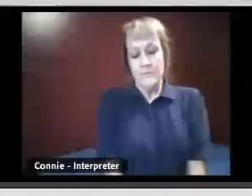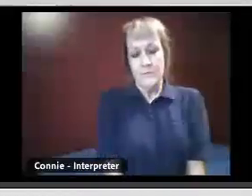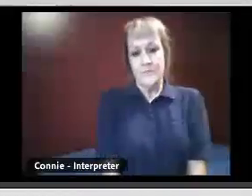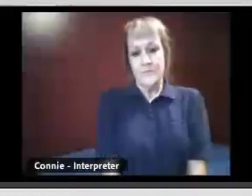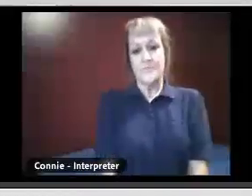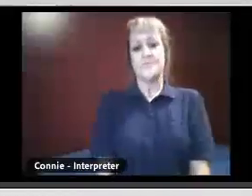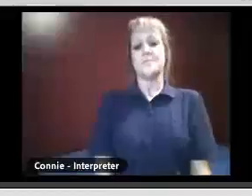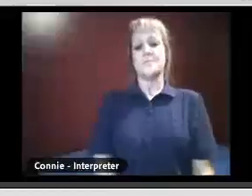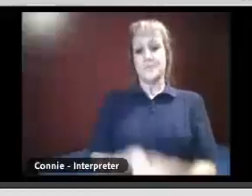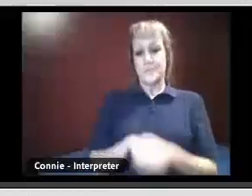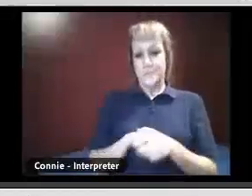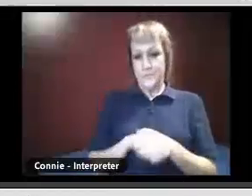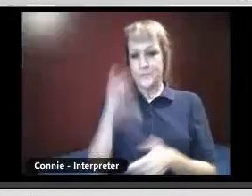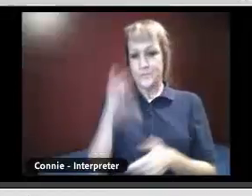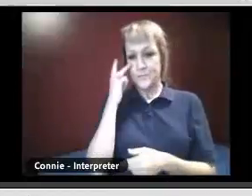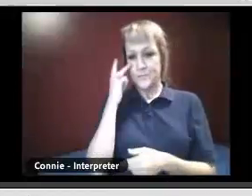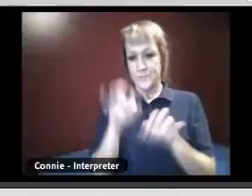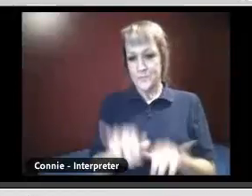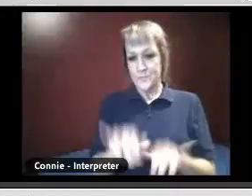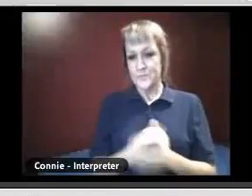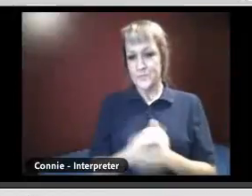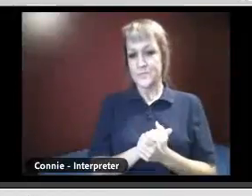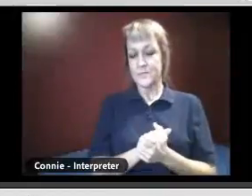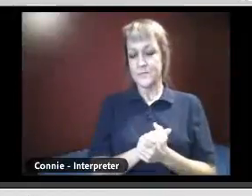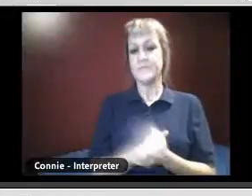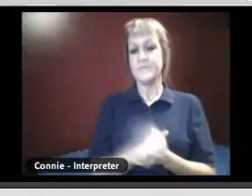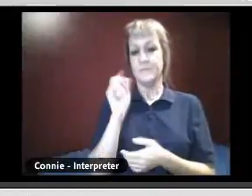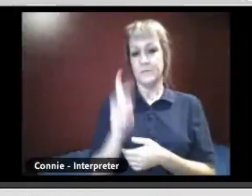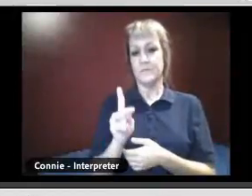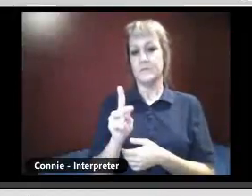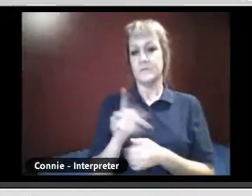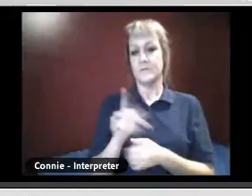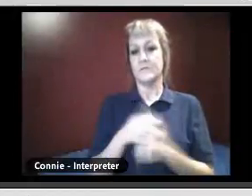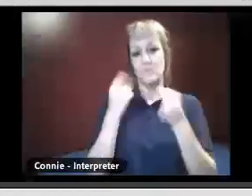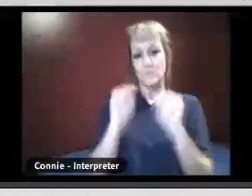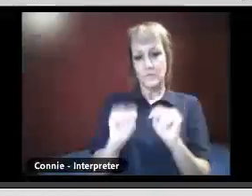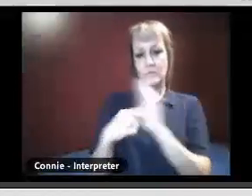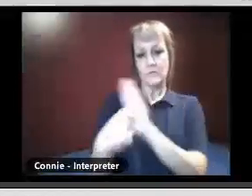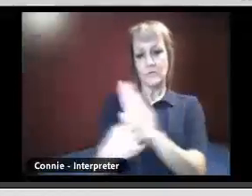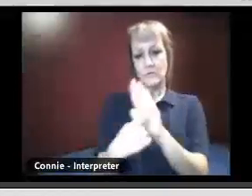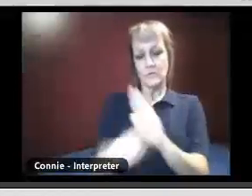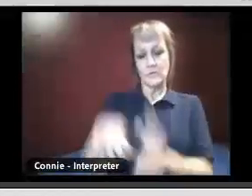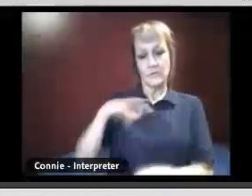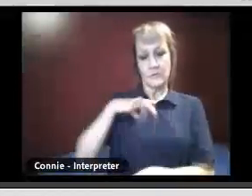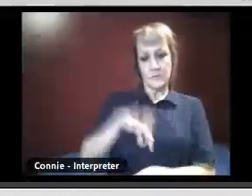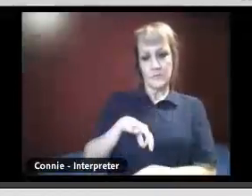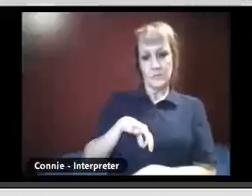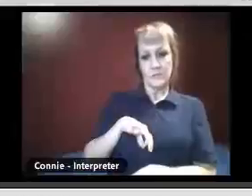See, you're typing away. Okay, here's Cheryl. Try to show her the advantage of doing it another way.